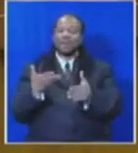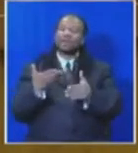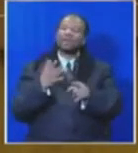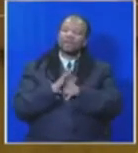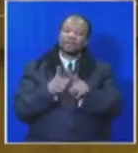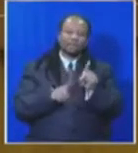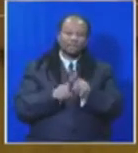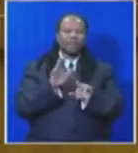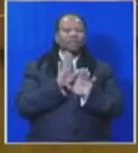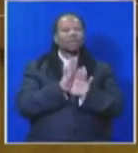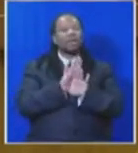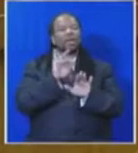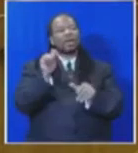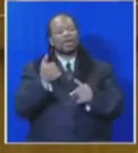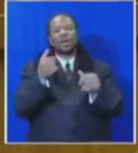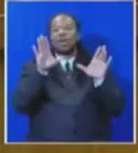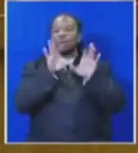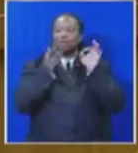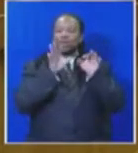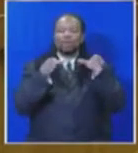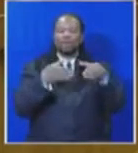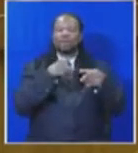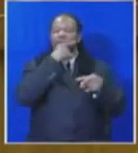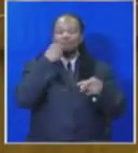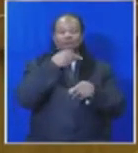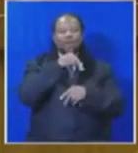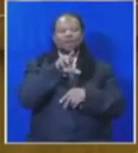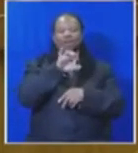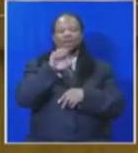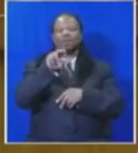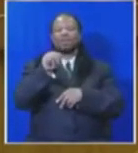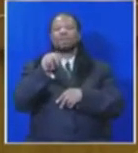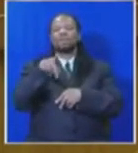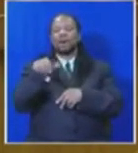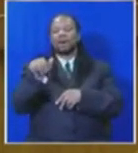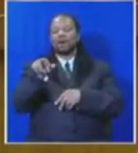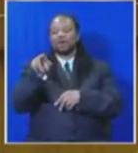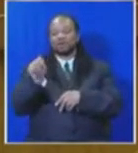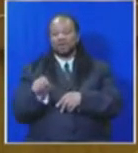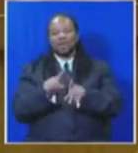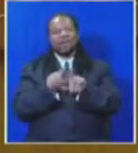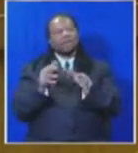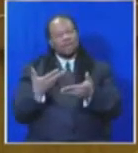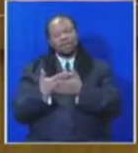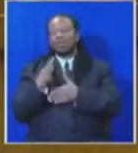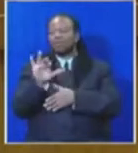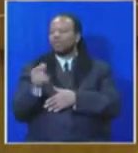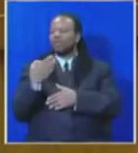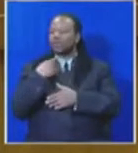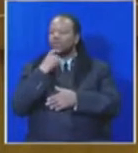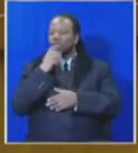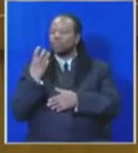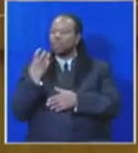of the Green Party in government, which influenced policies. South Africa, however, tends to embrace more coal, more nuclear, more shale